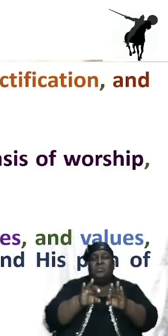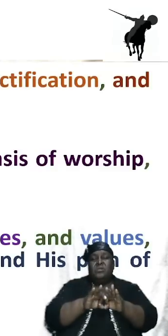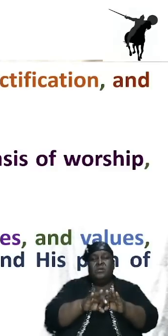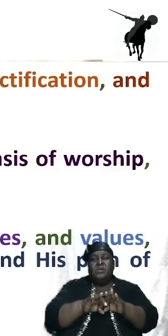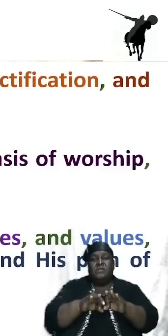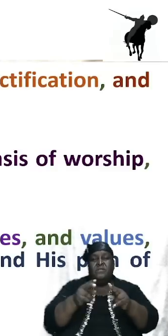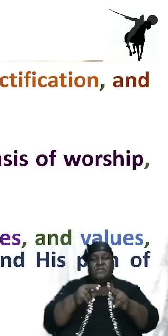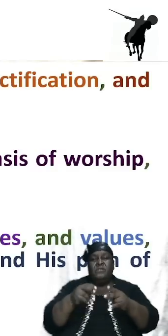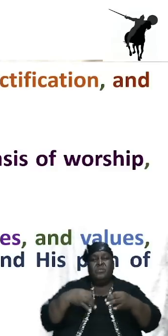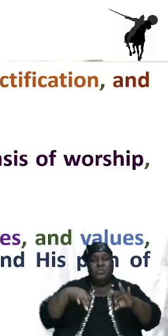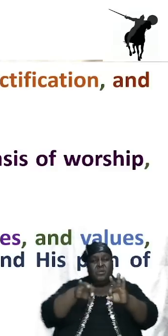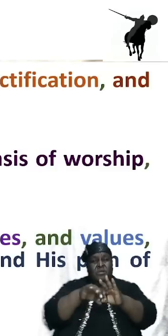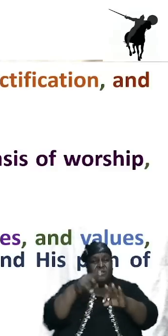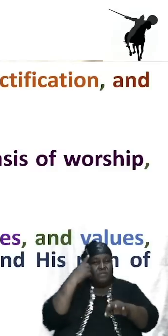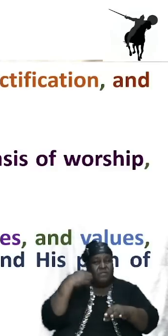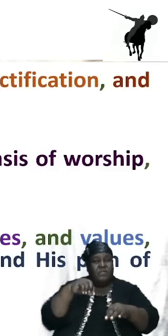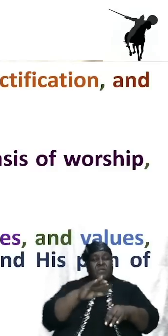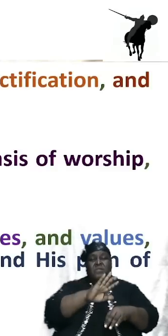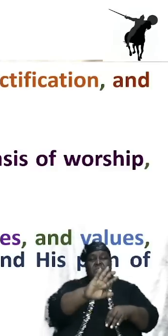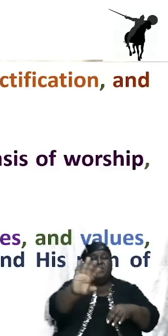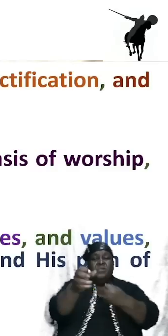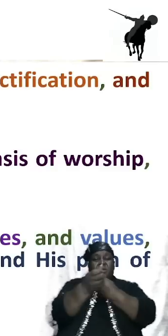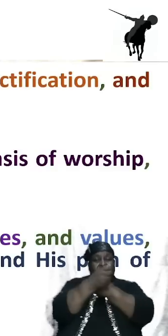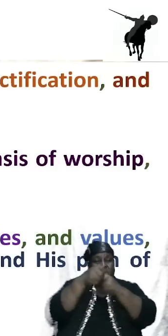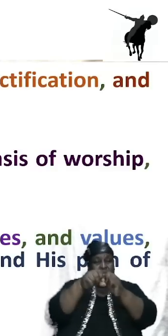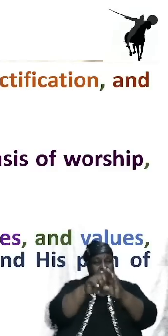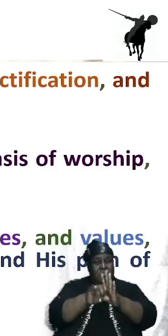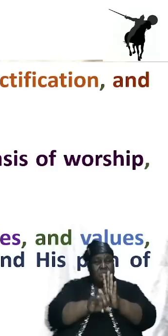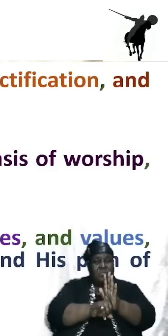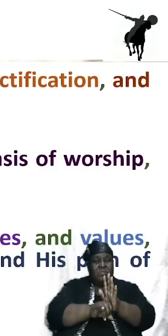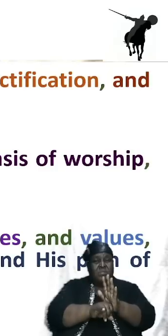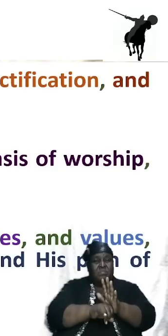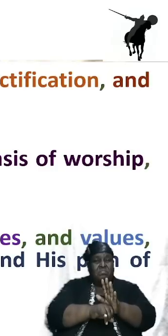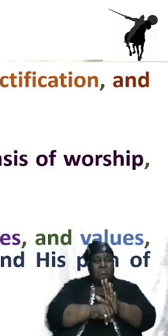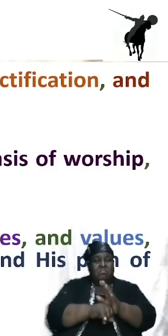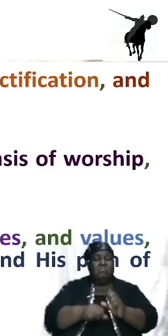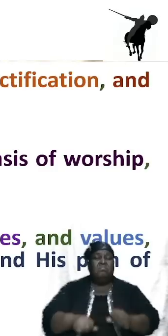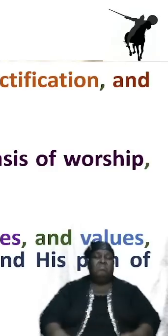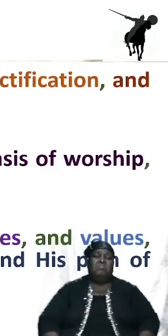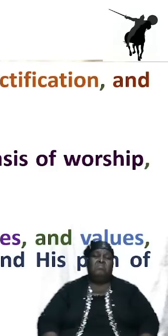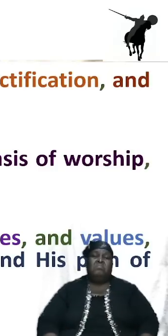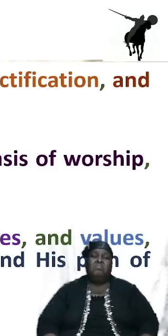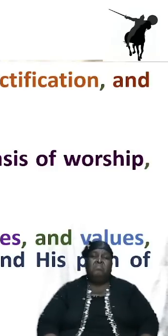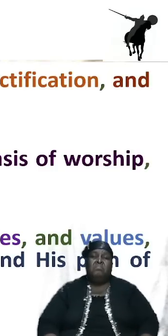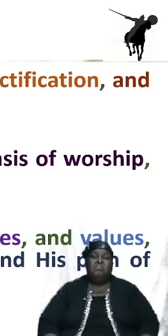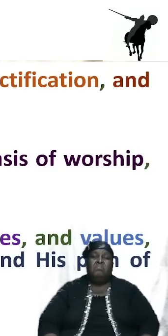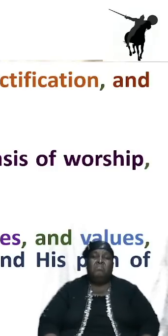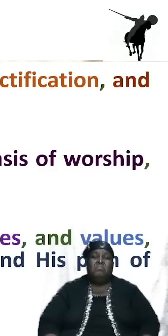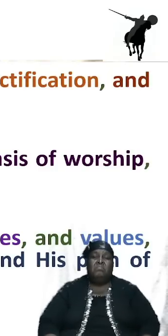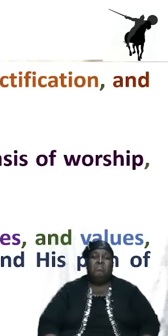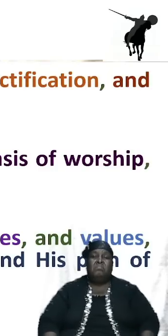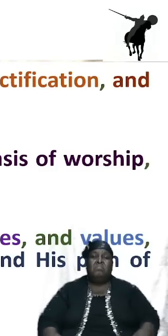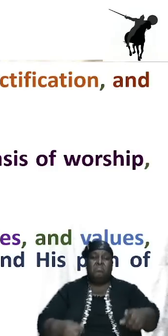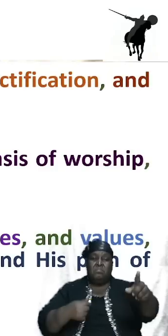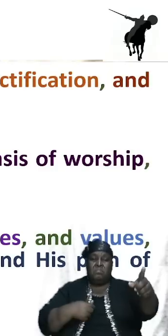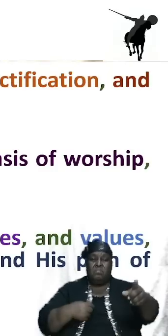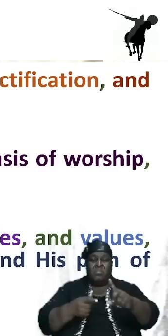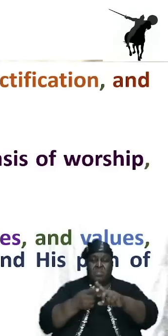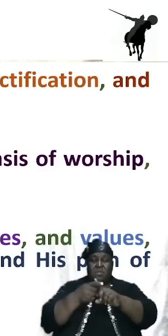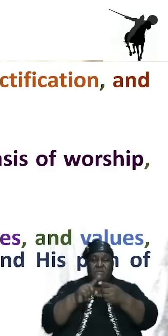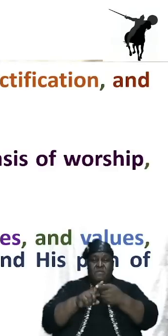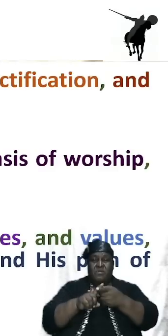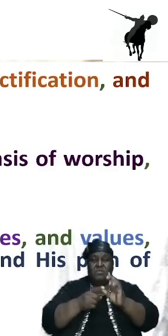for your salvation. I have a friend, and he always shows me clearly